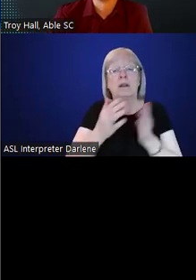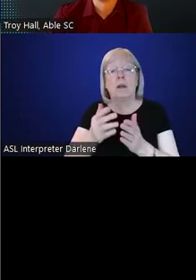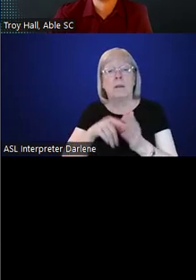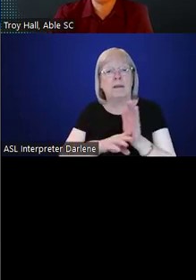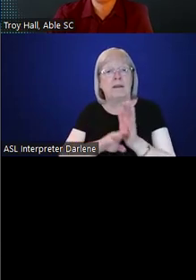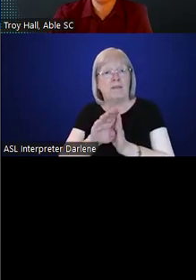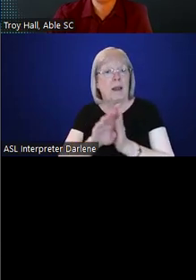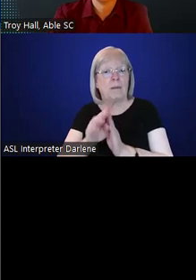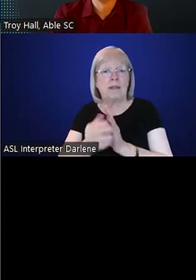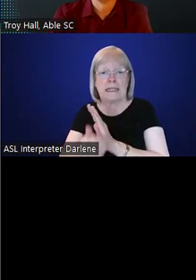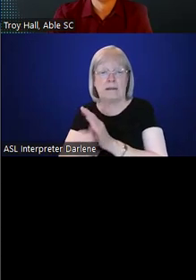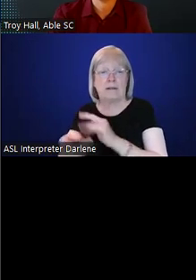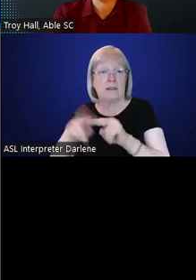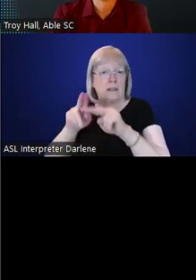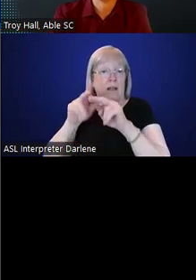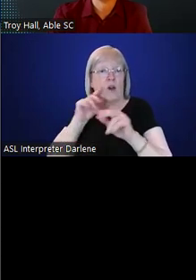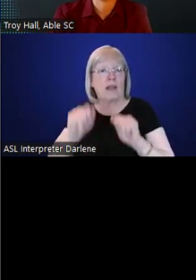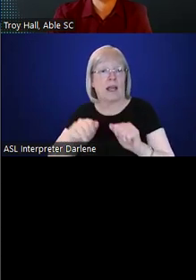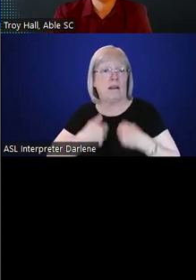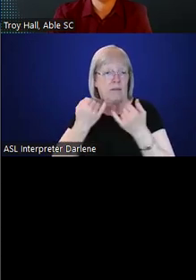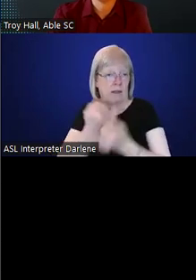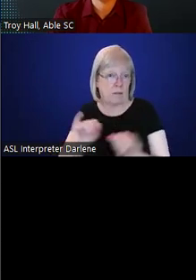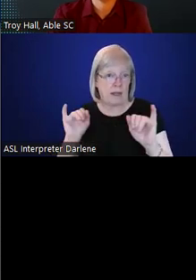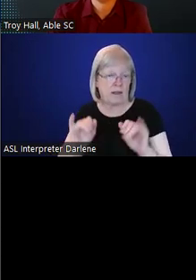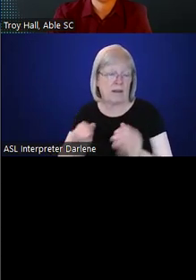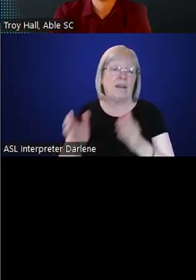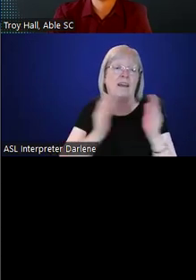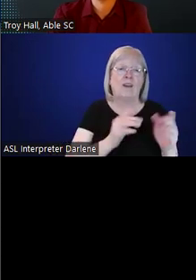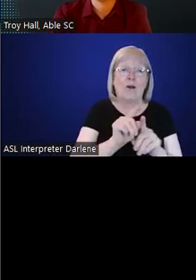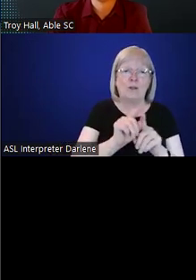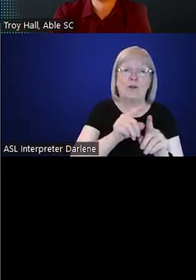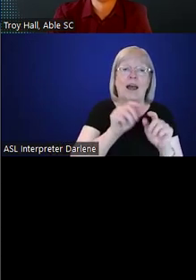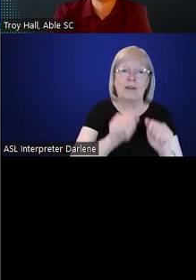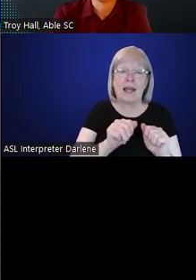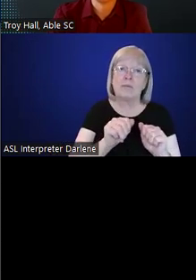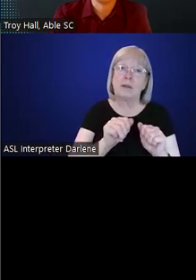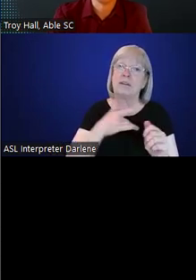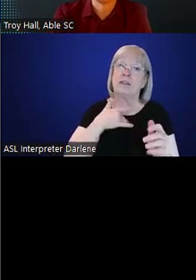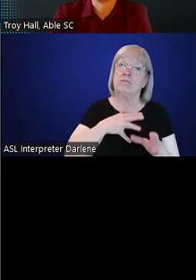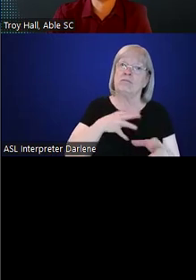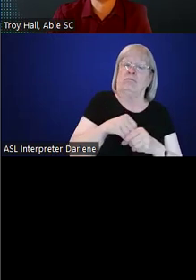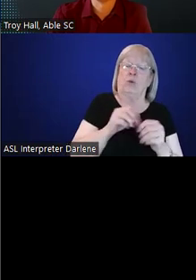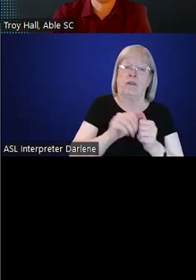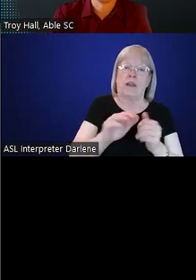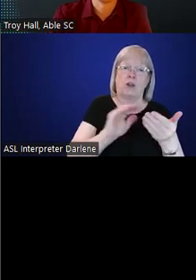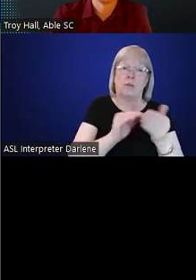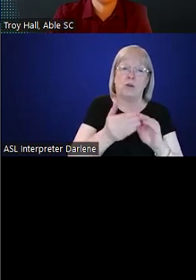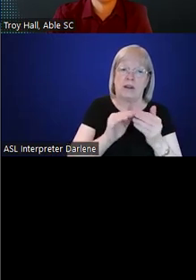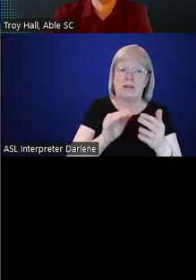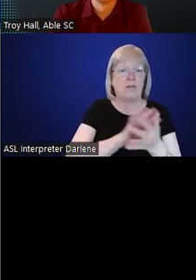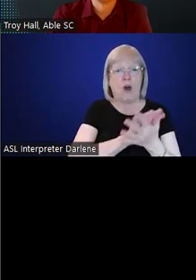living independently, and also that citizenship angle, so how they can be a part of the community. All of these